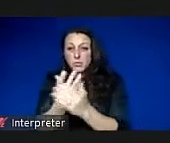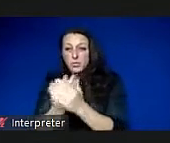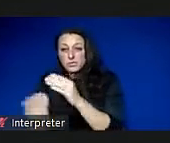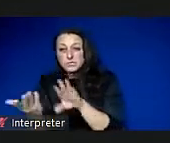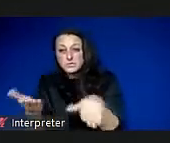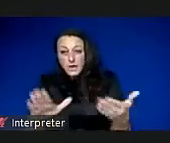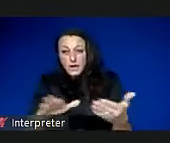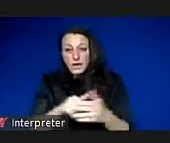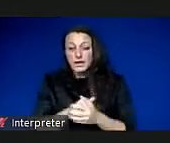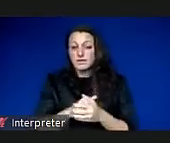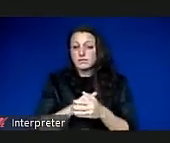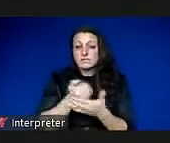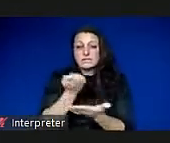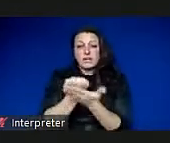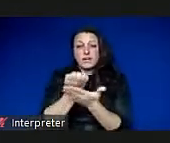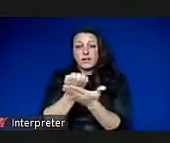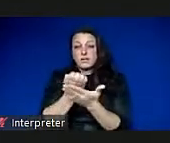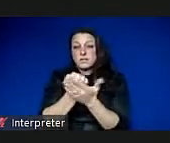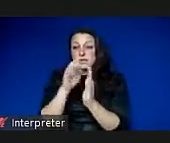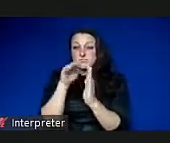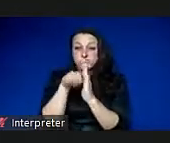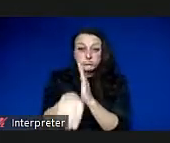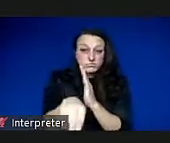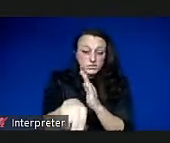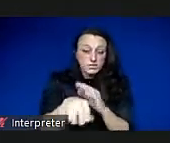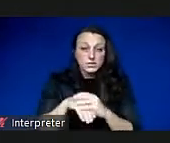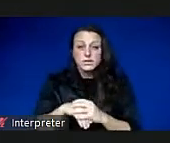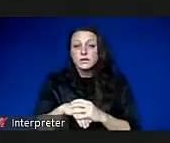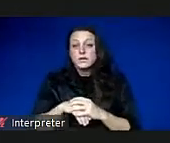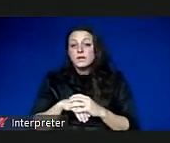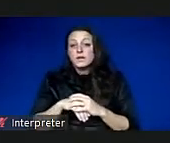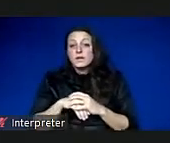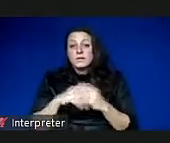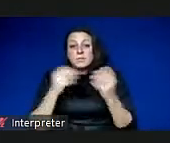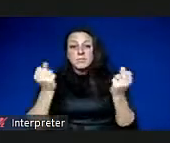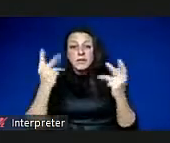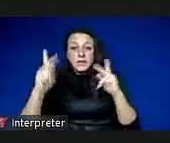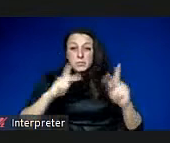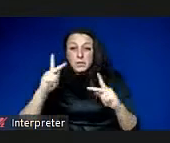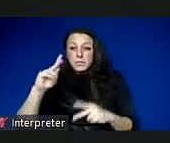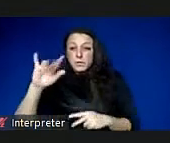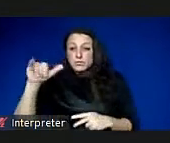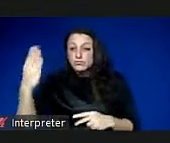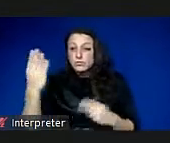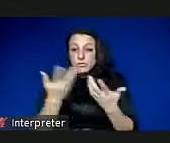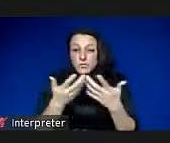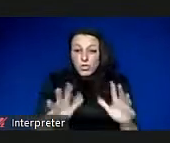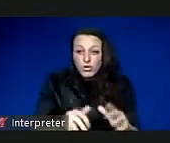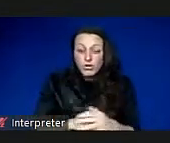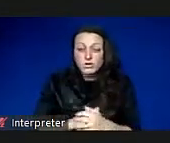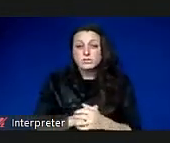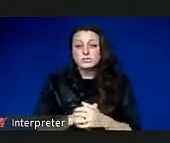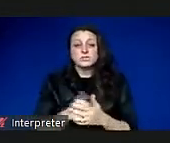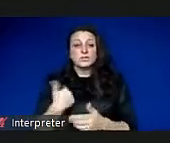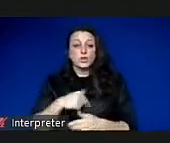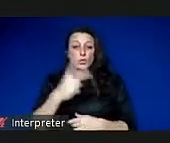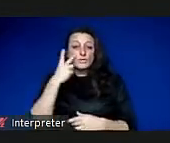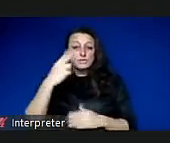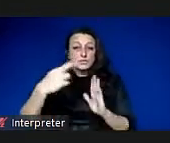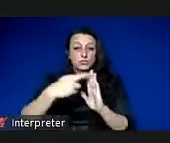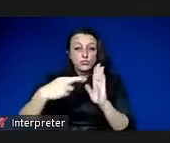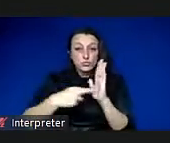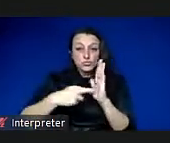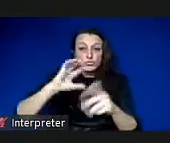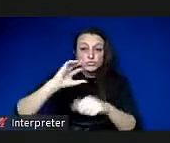our economy. We have seen people lose their jobs. We have seen restrictions that have resulted